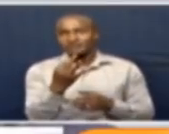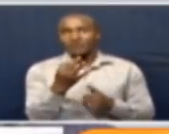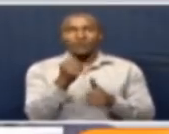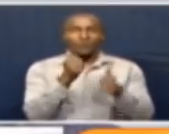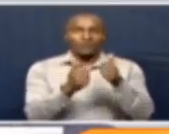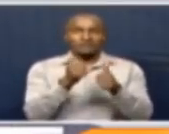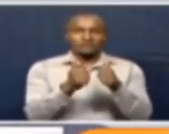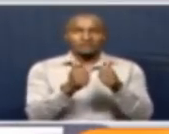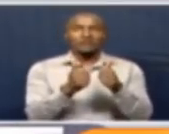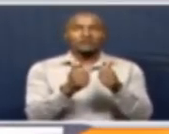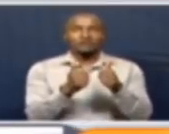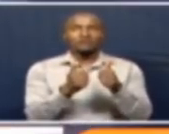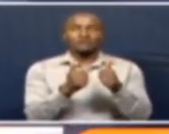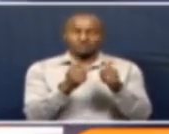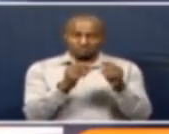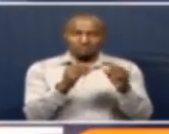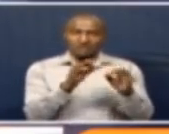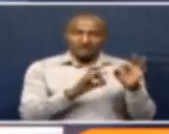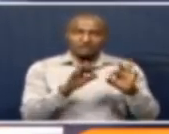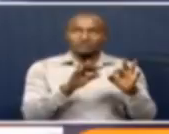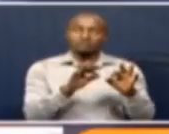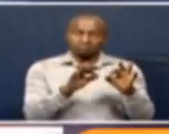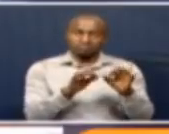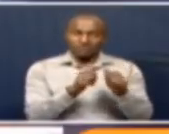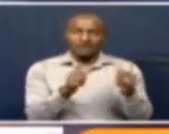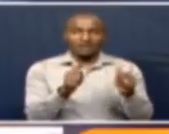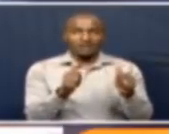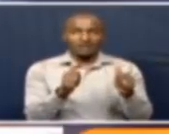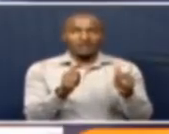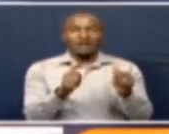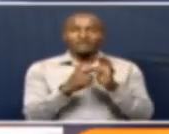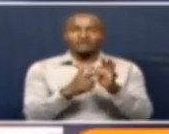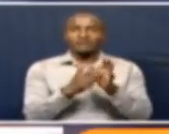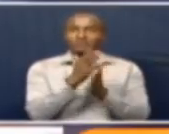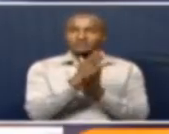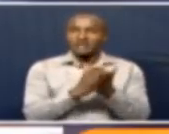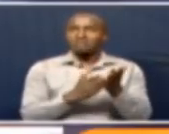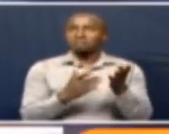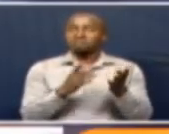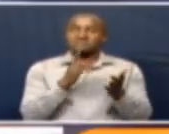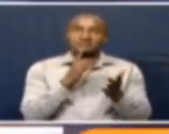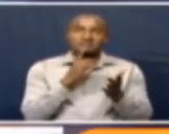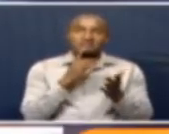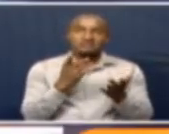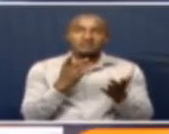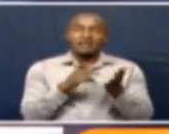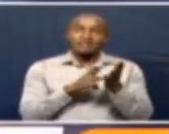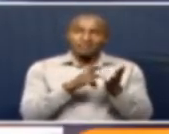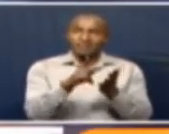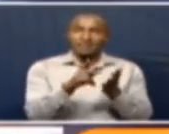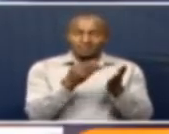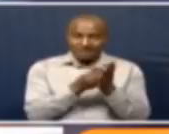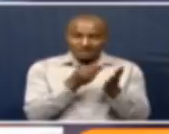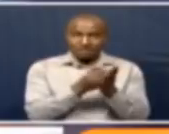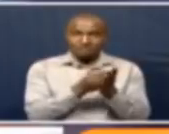like provide like the fashion. I've talked with some people, like those who like signed to the agency, and they're saying that they paid money to sign to the